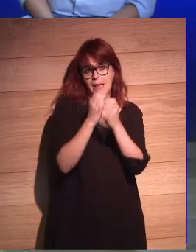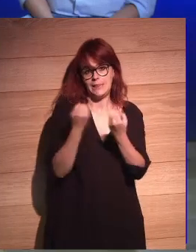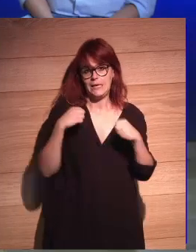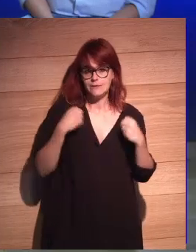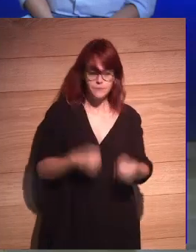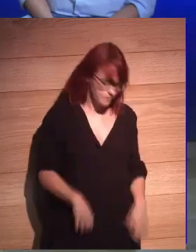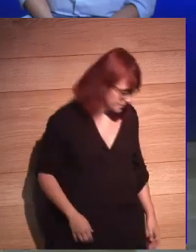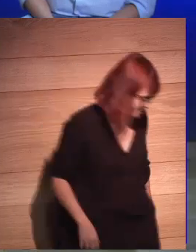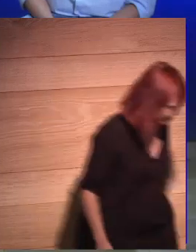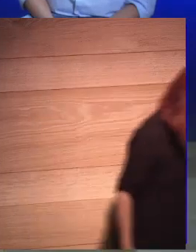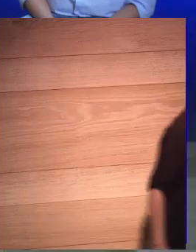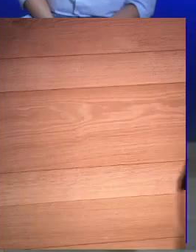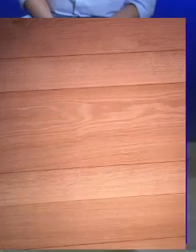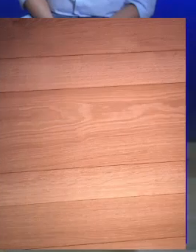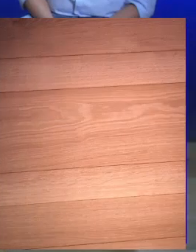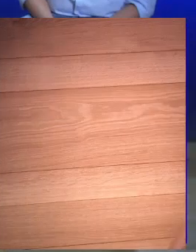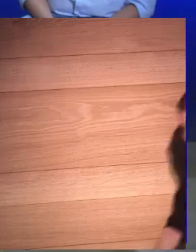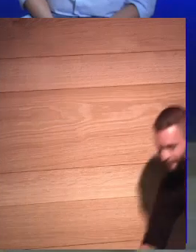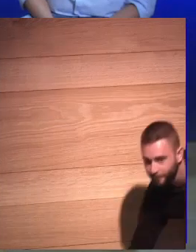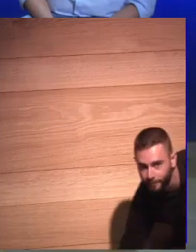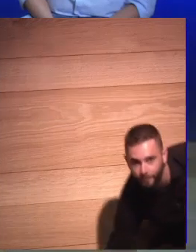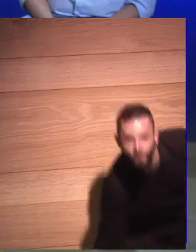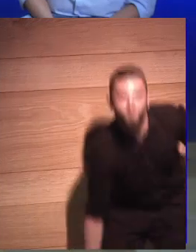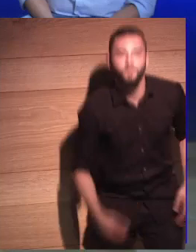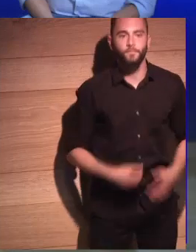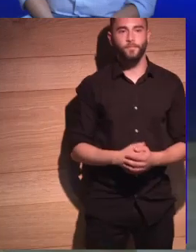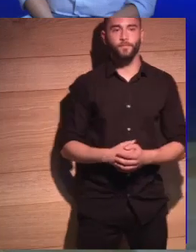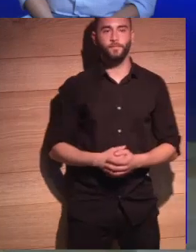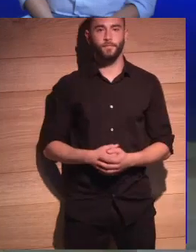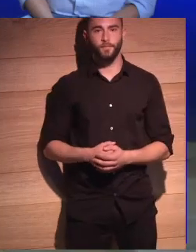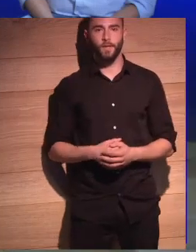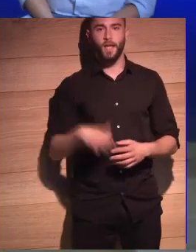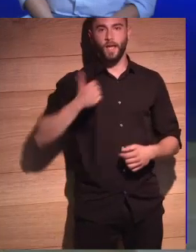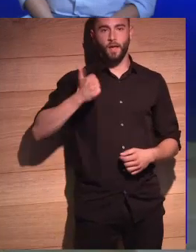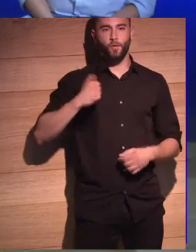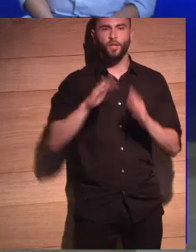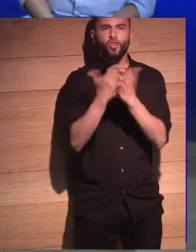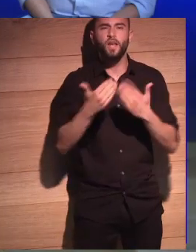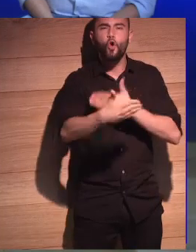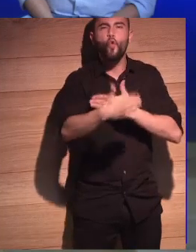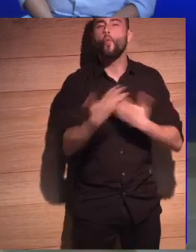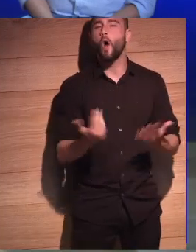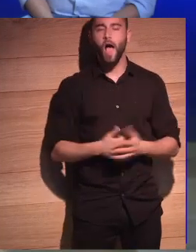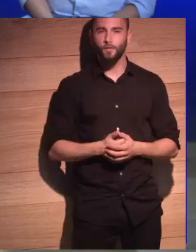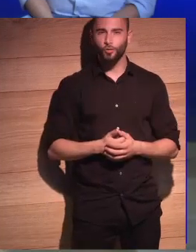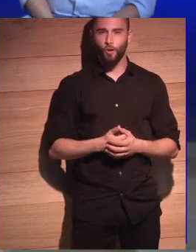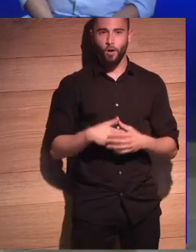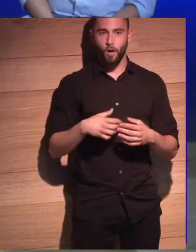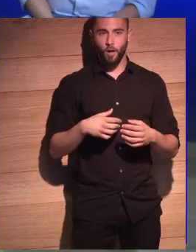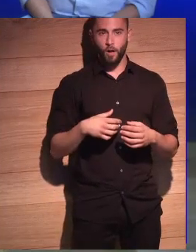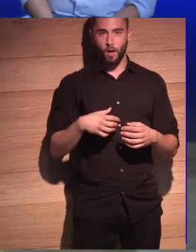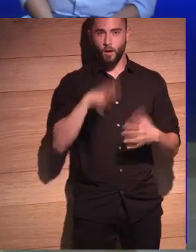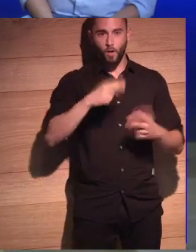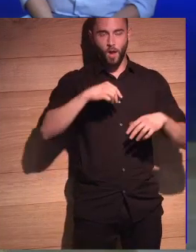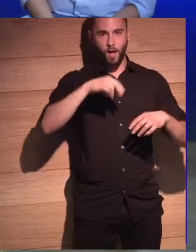what we deal with at the Good Practice book. So when will this book published? Yeah, but well, the second edition,